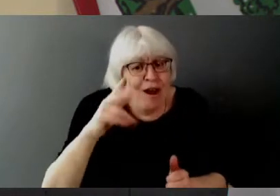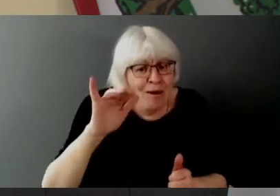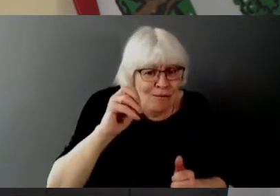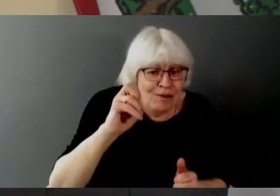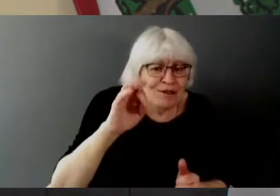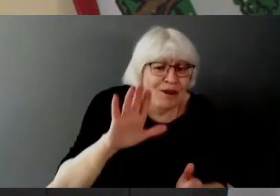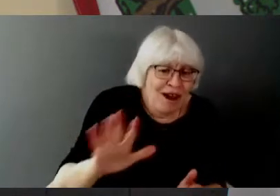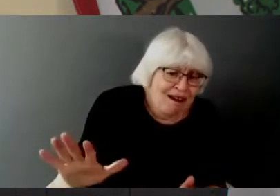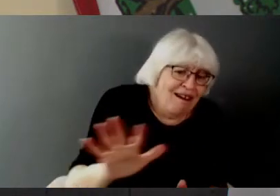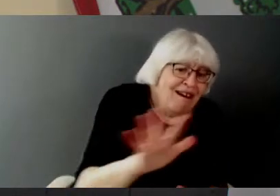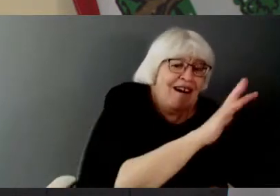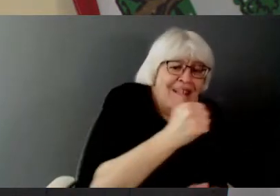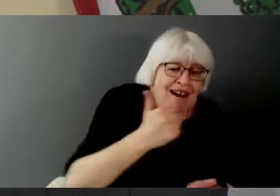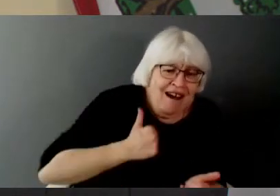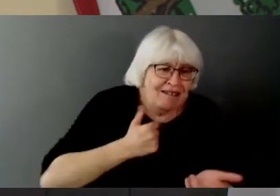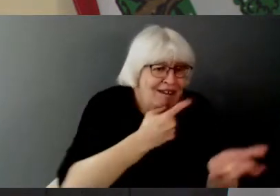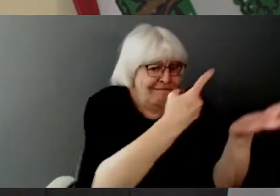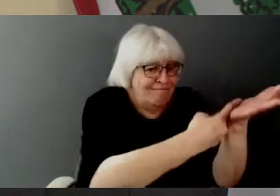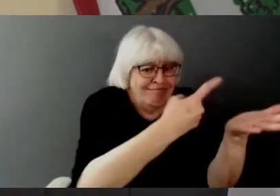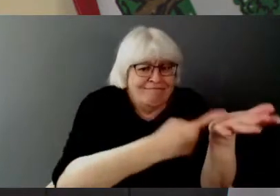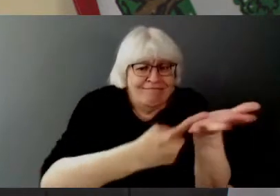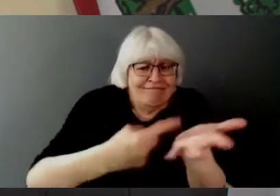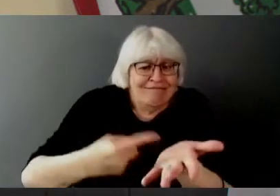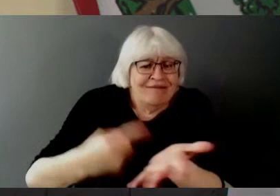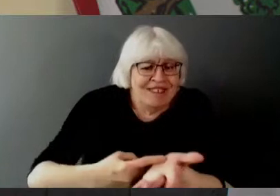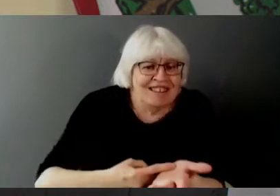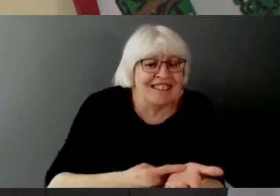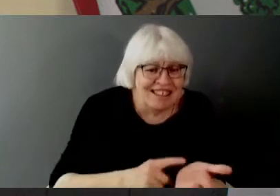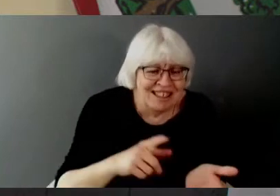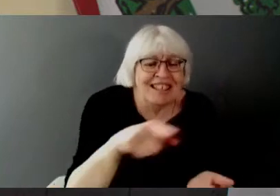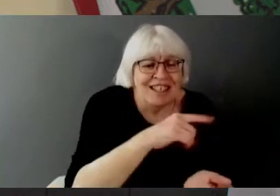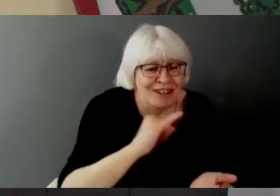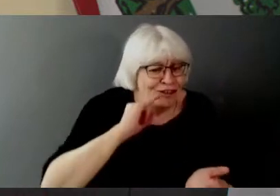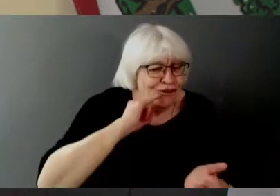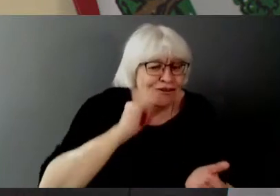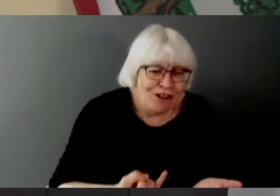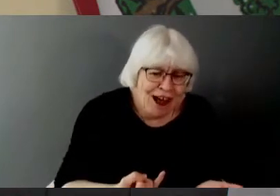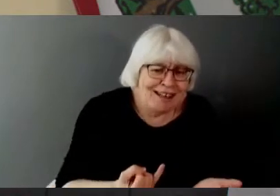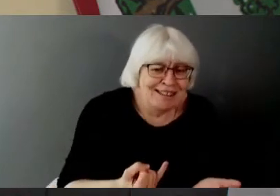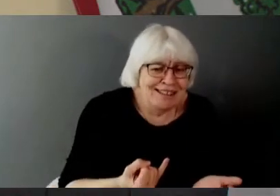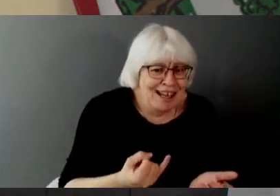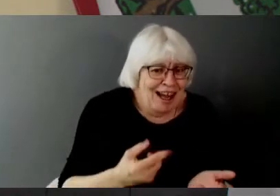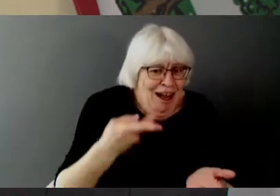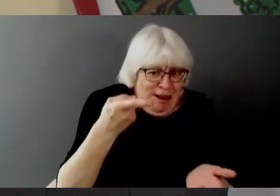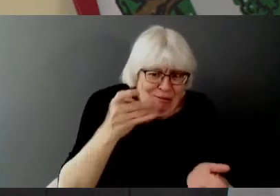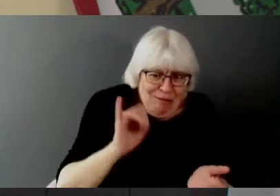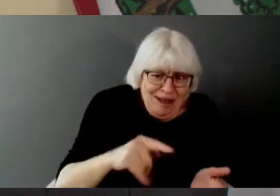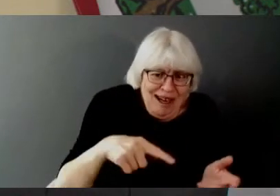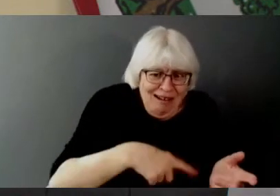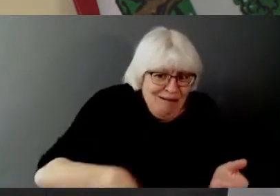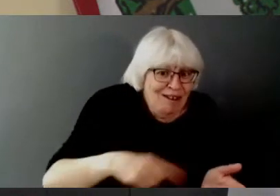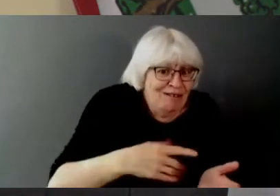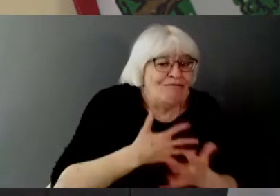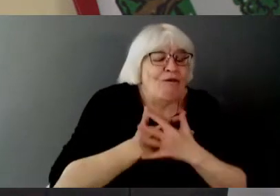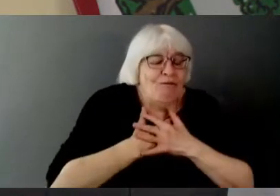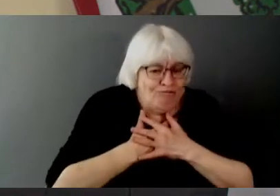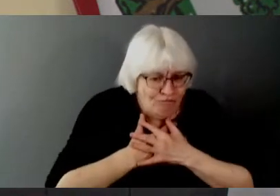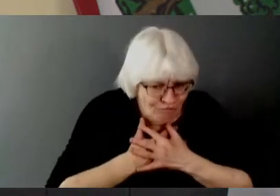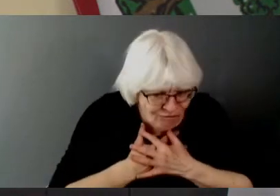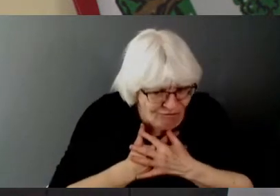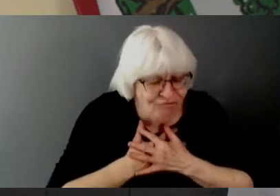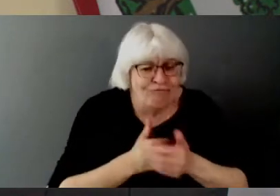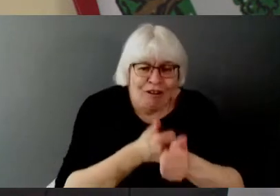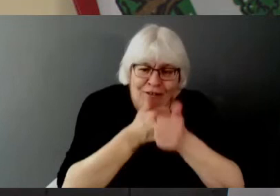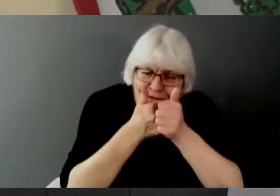they are envious to a certain degree that so many islanders have been so diligent in following